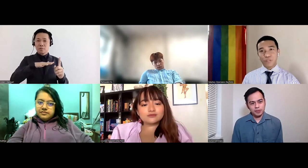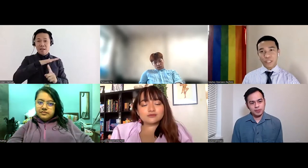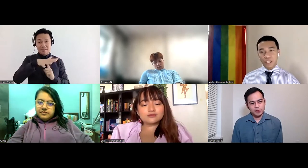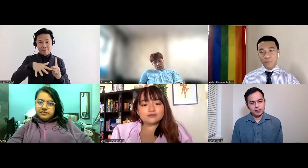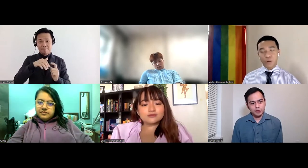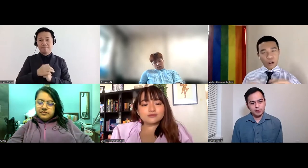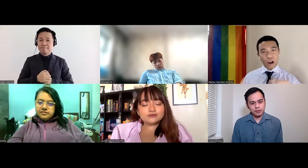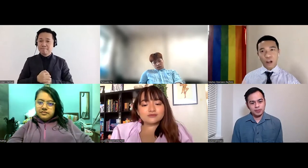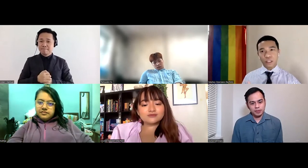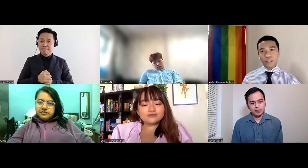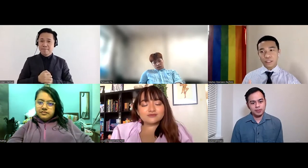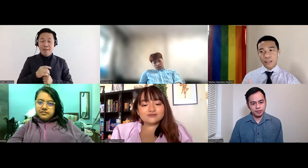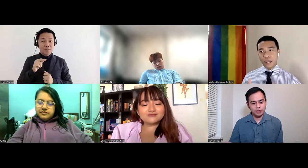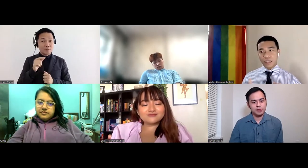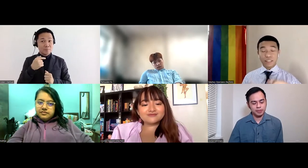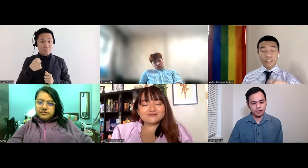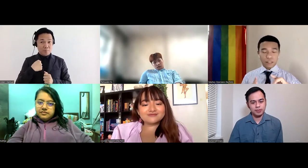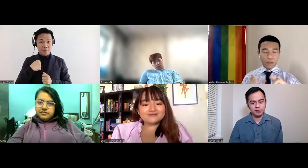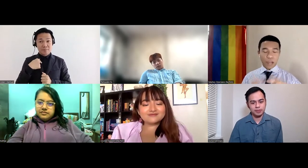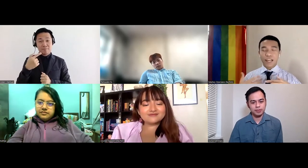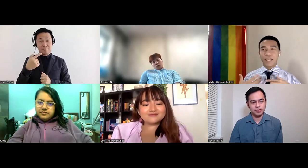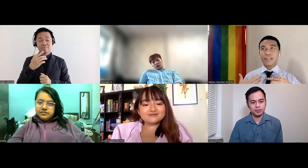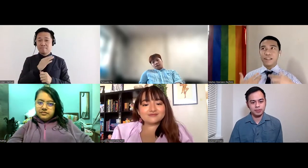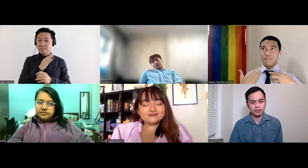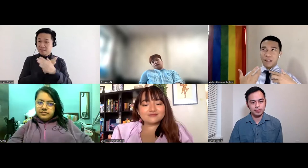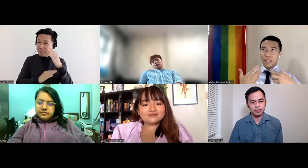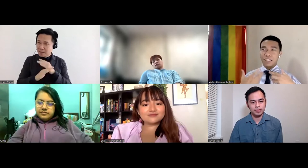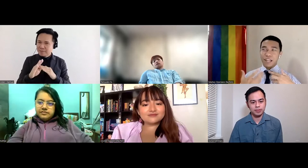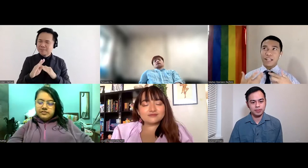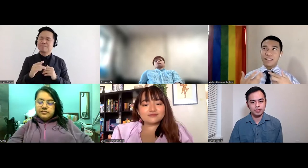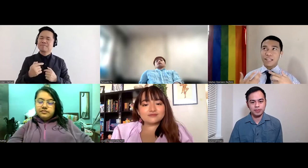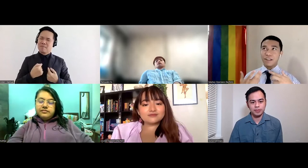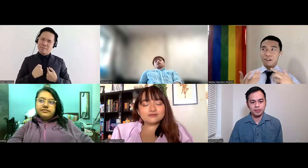we should really work on still,